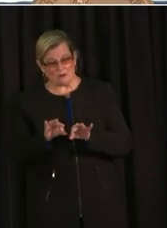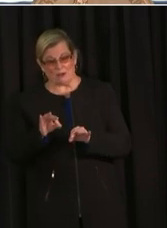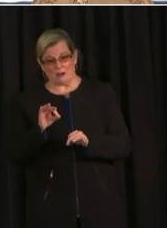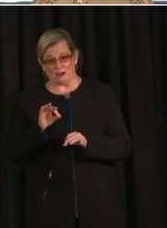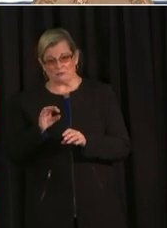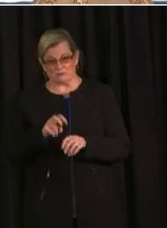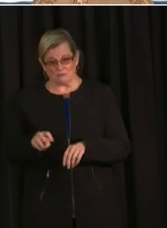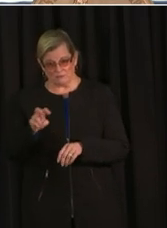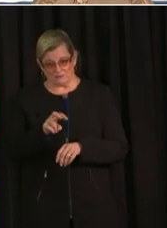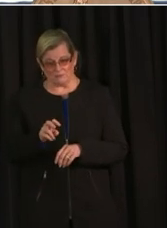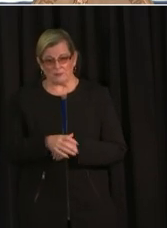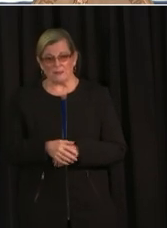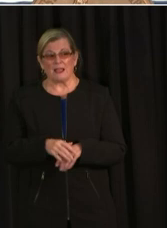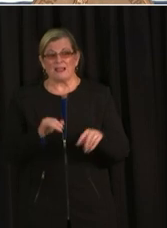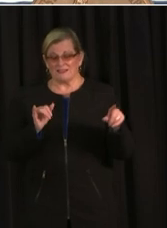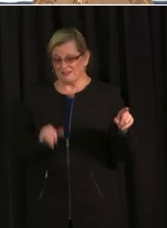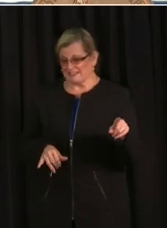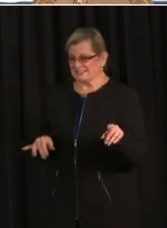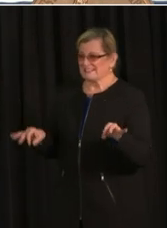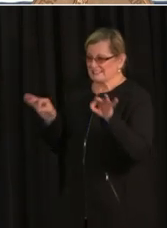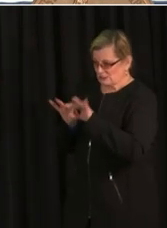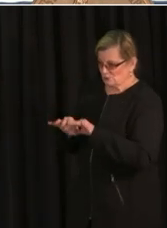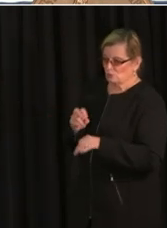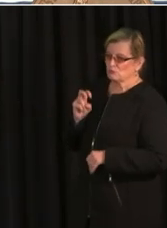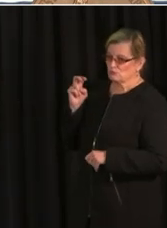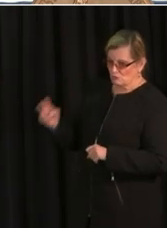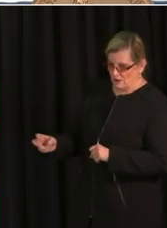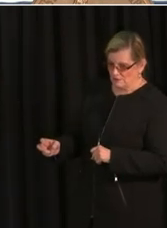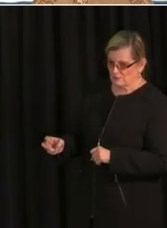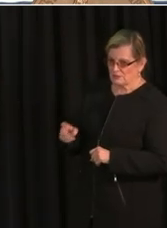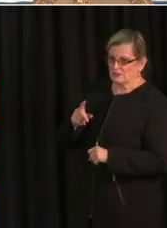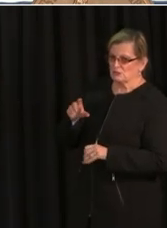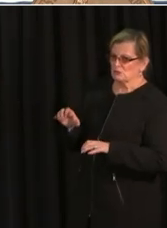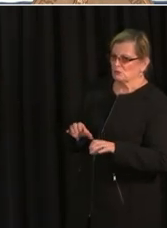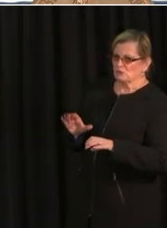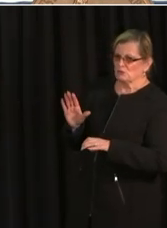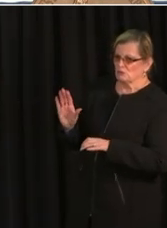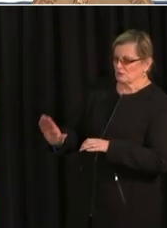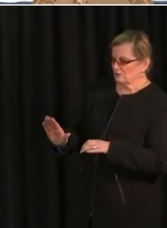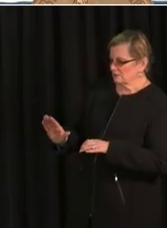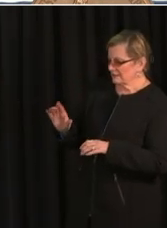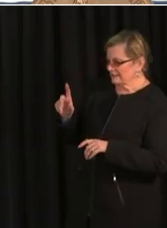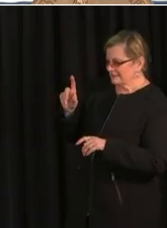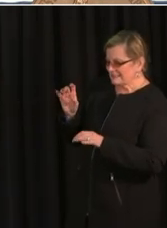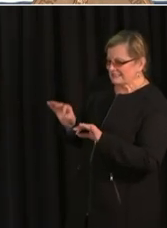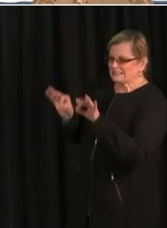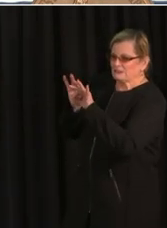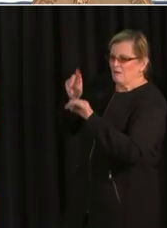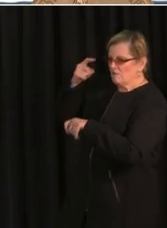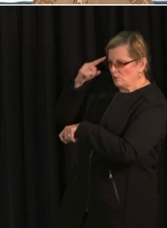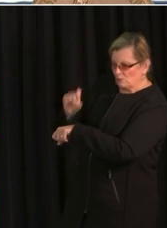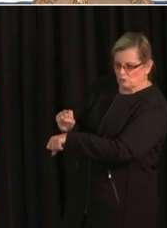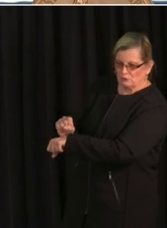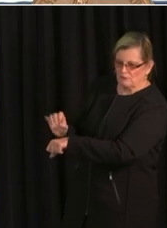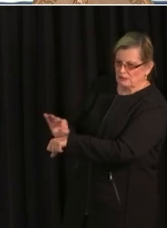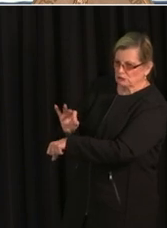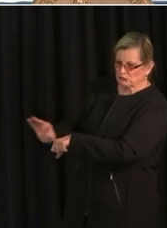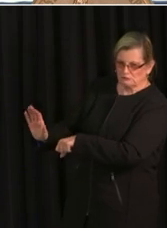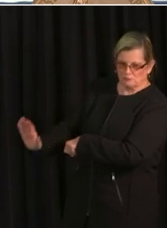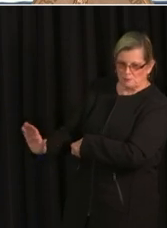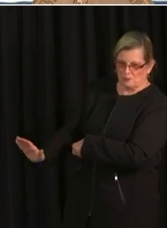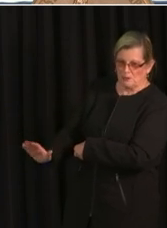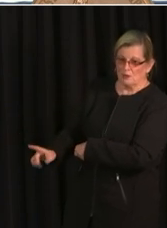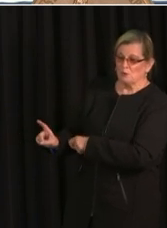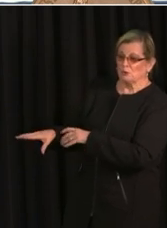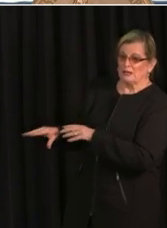essential travelers, members of Congress, they're doing essential government work, is that they should leave